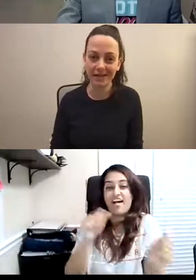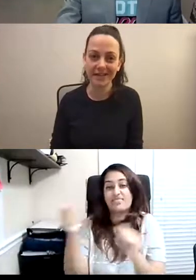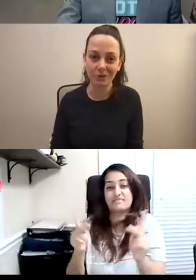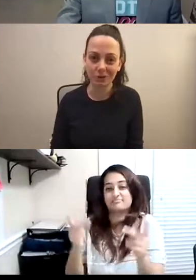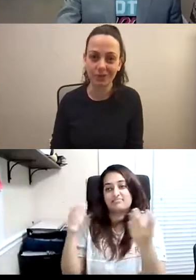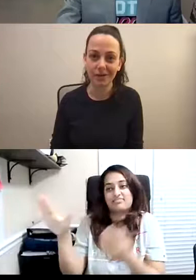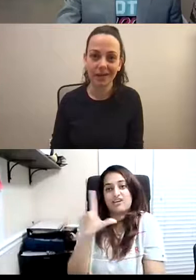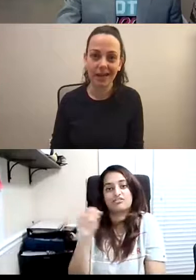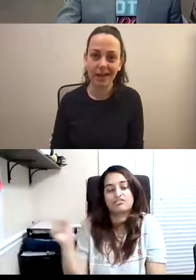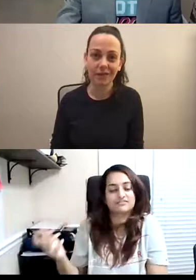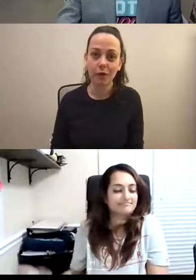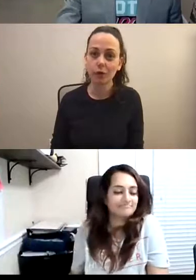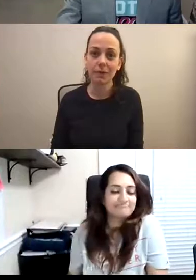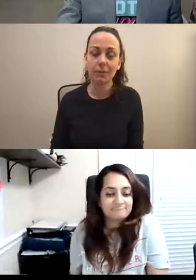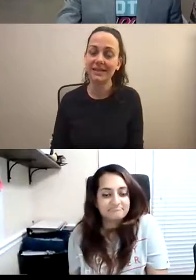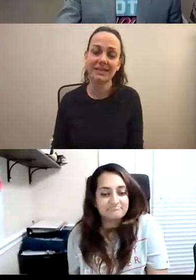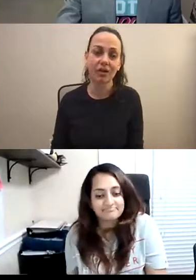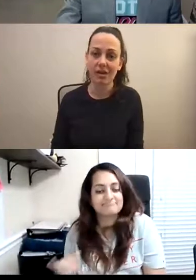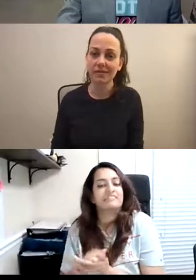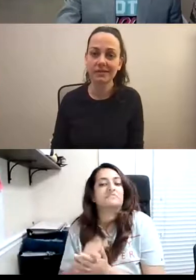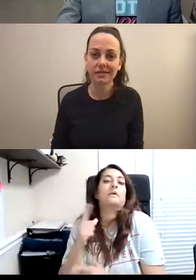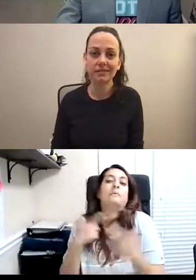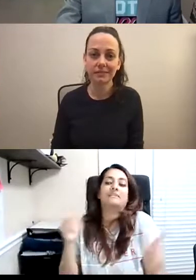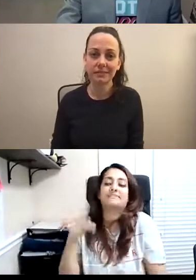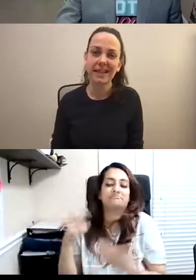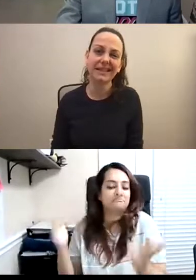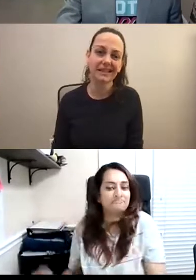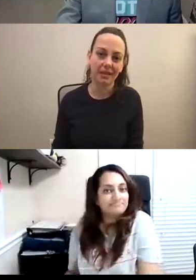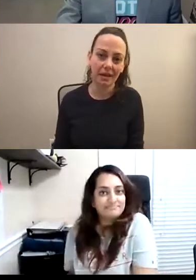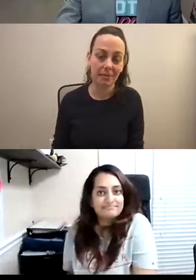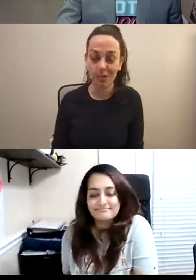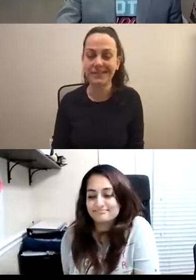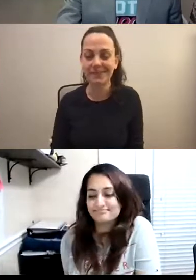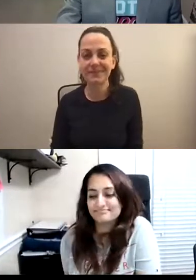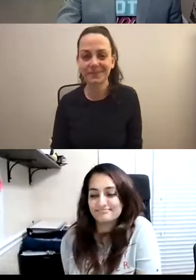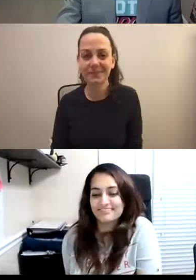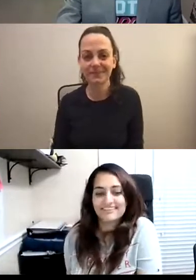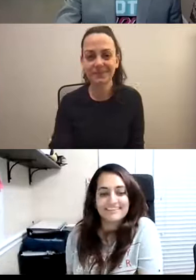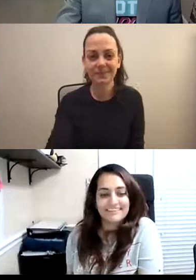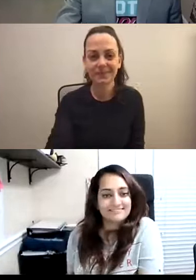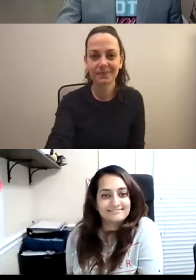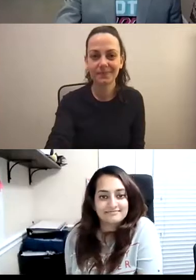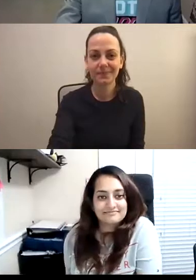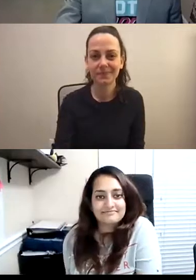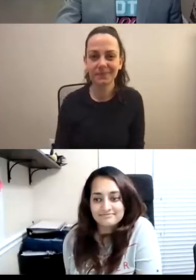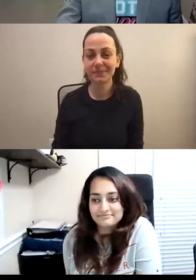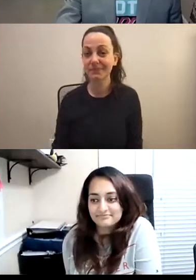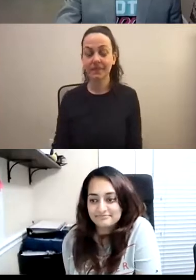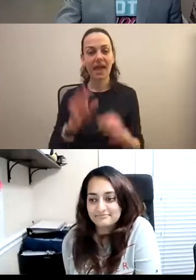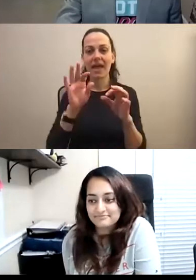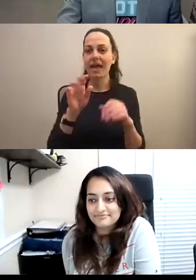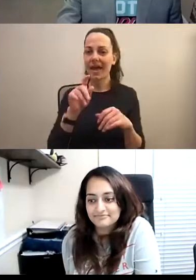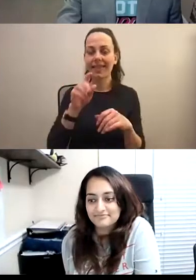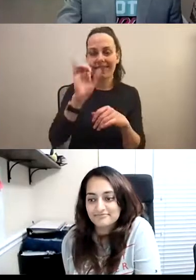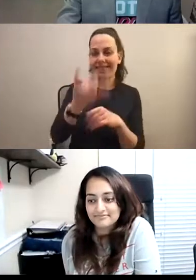who will accept you. And for those people, it's their loss. That's my one tip. Exactly,